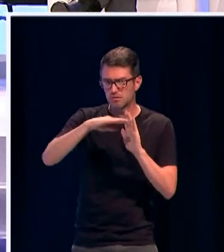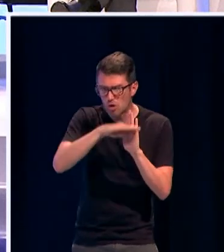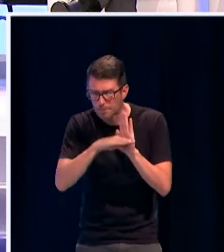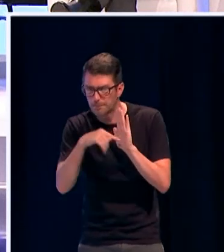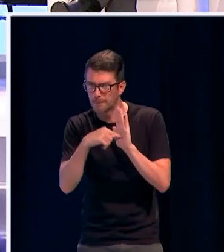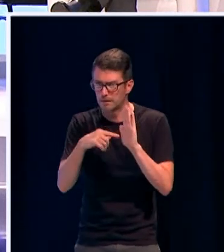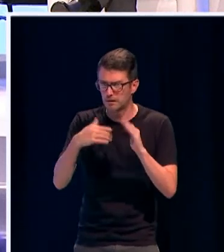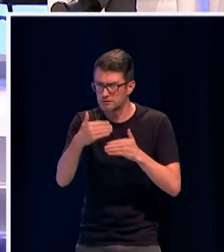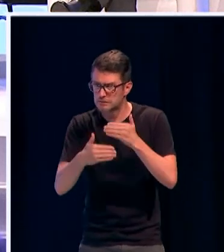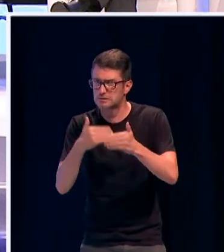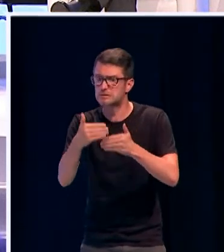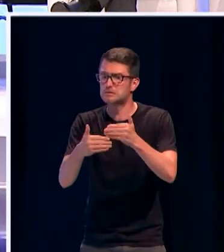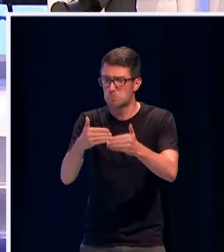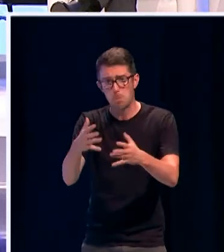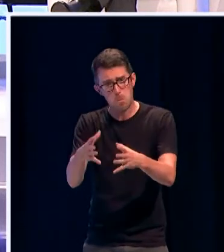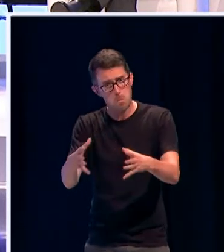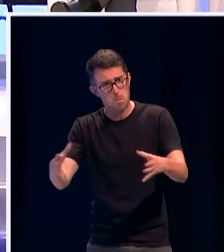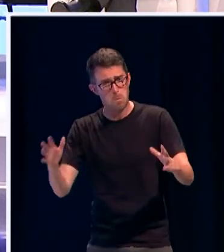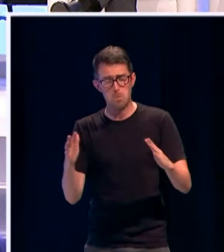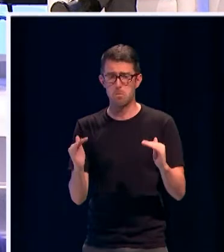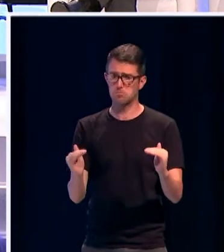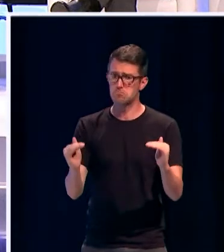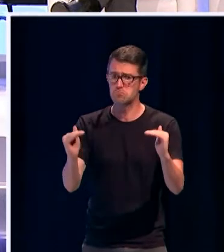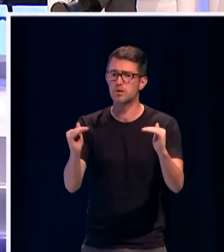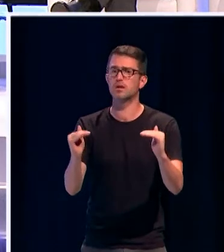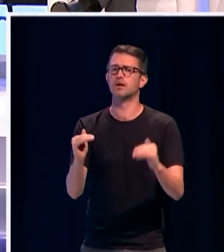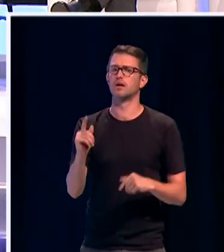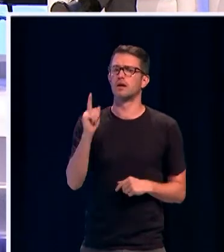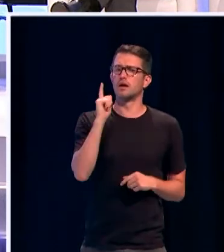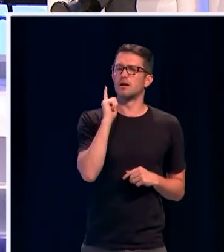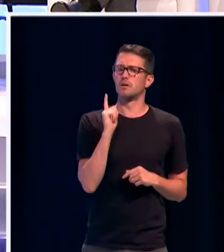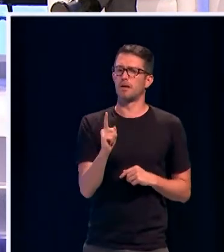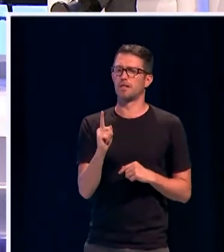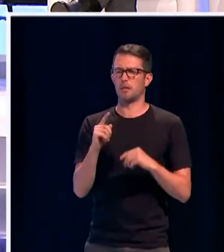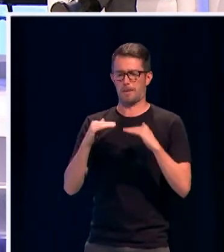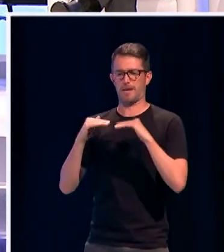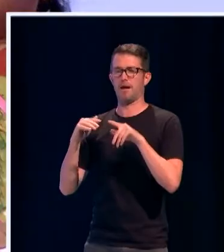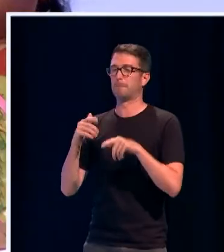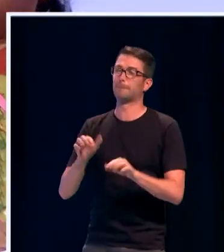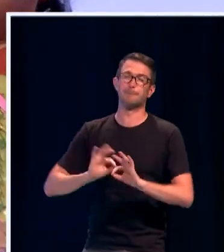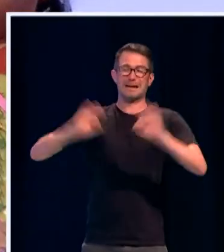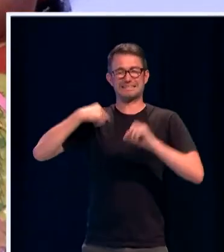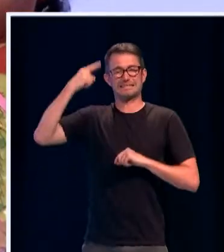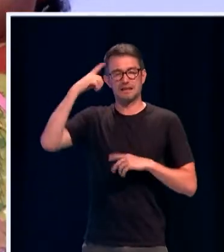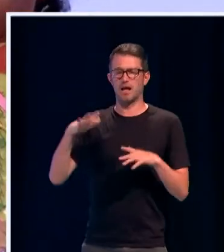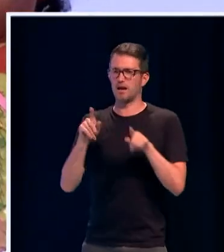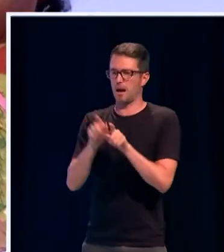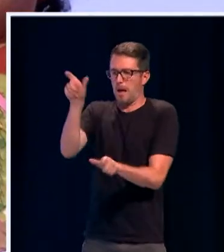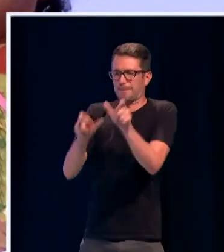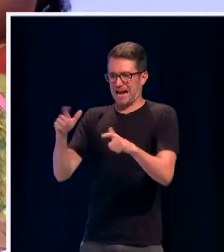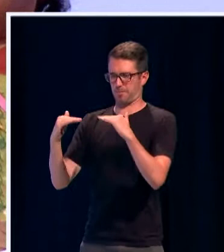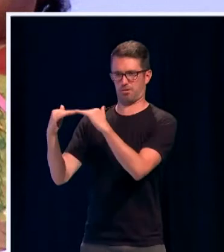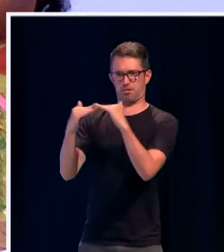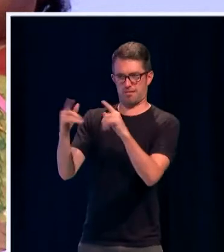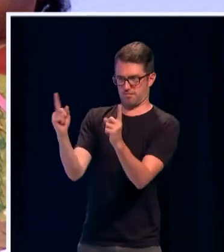the peer approach. Because at the village level, at community level, when a person